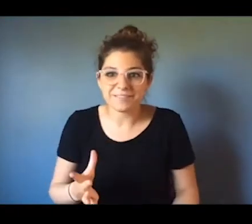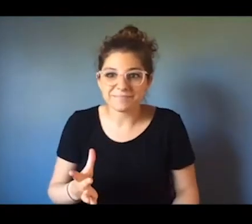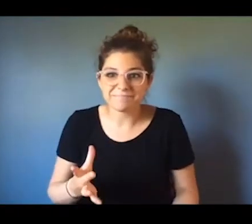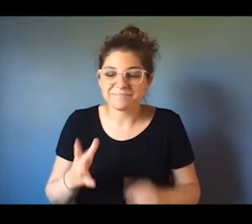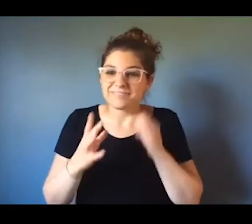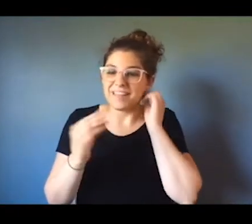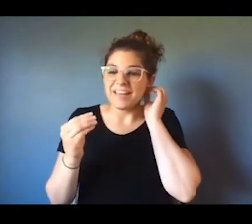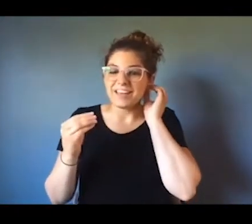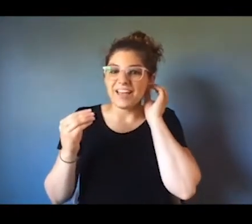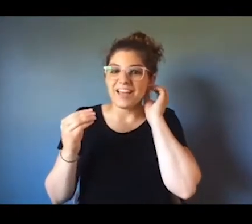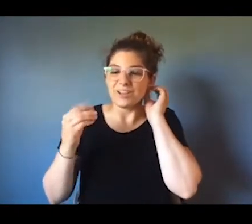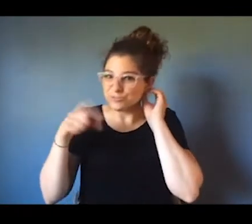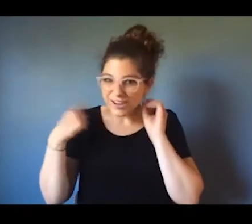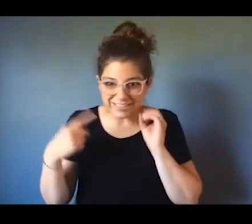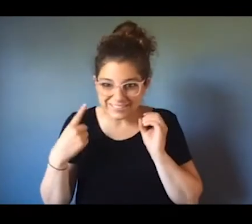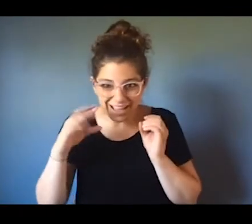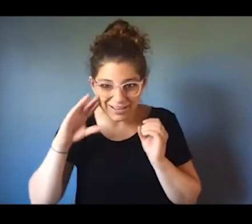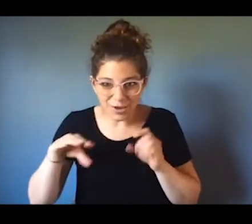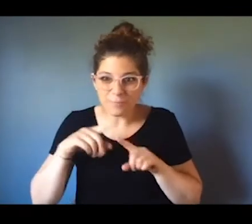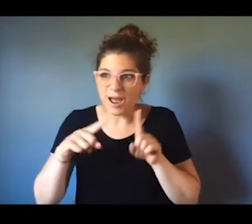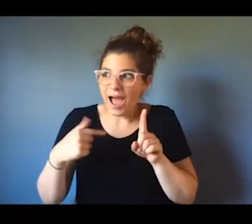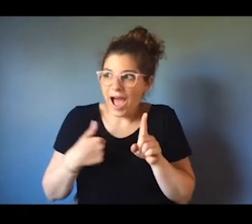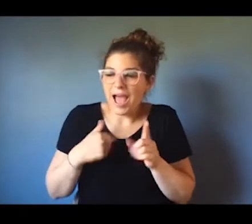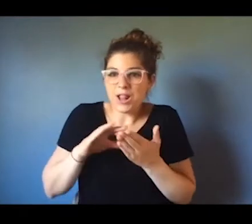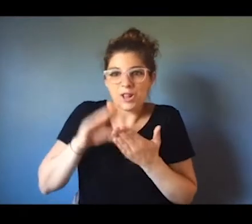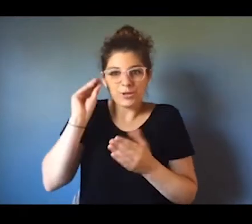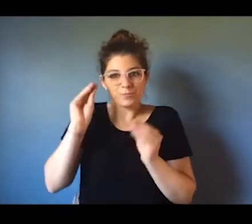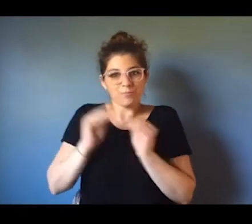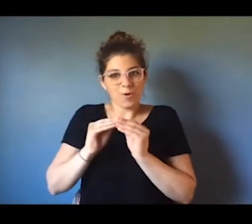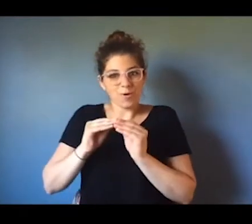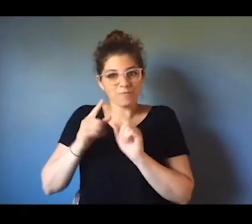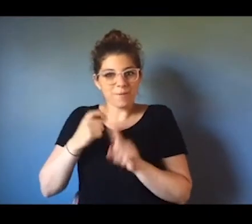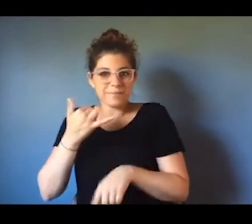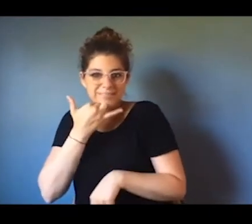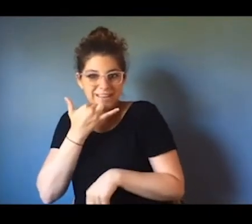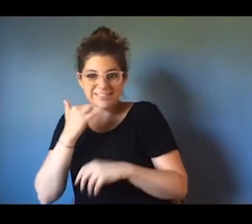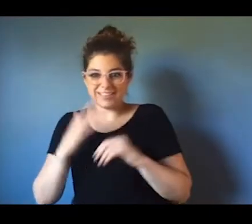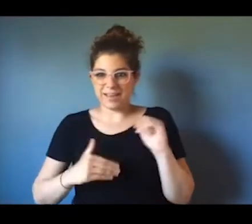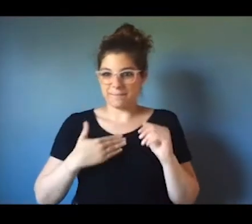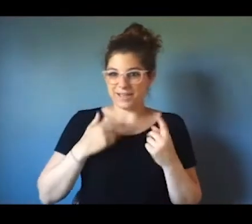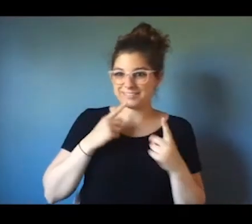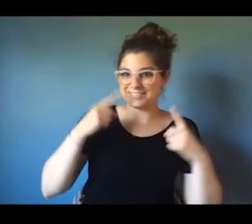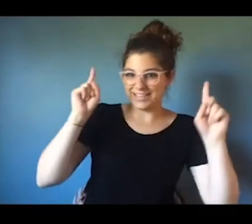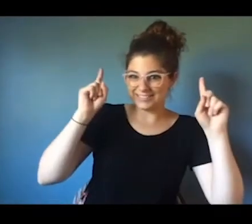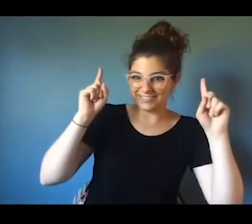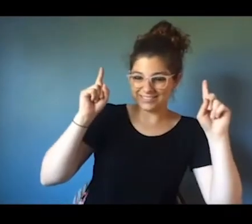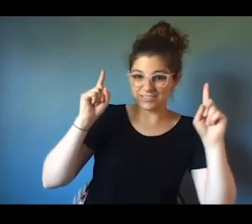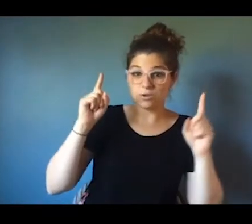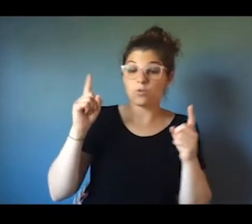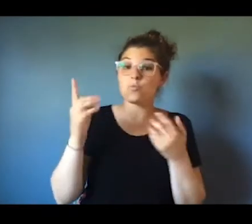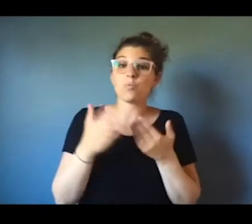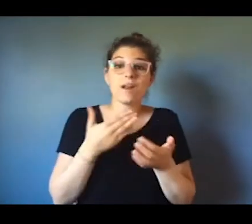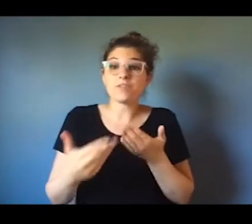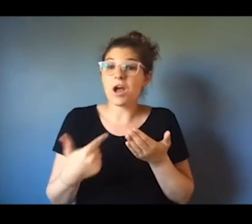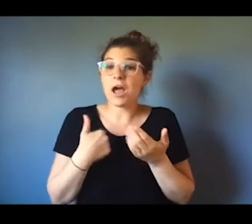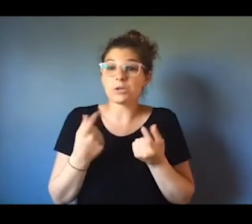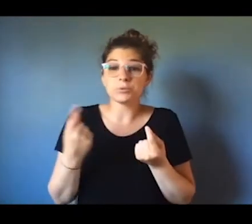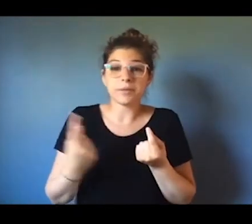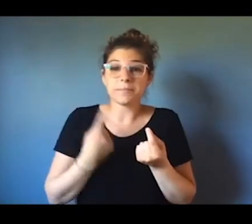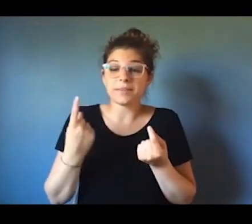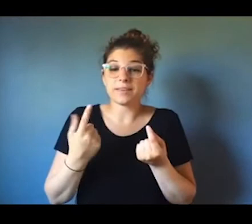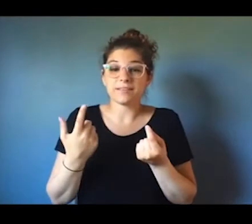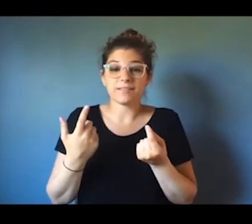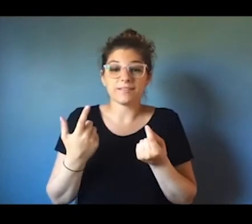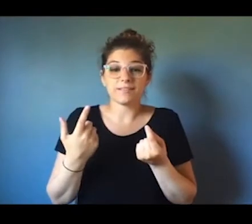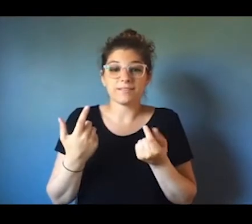the time. And as crazy as it may sound, I think I actually learn more from my mistakes than I do from my successes. Because